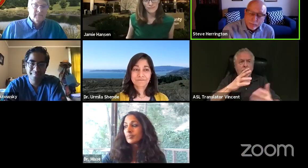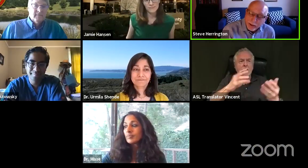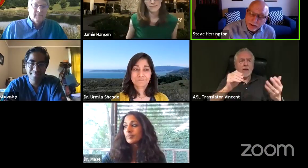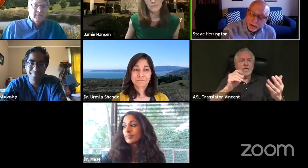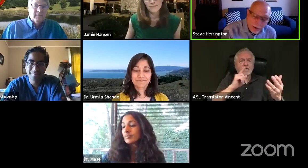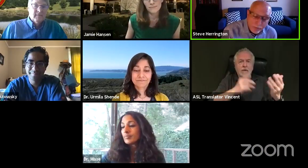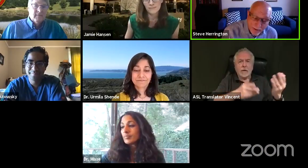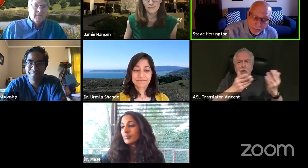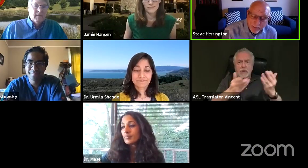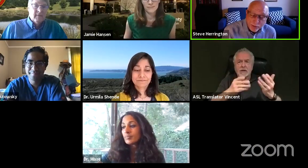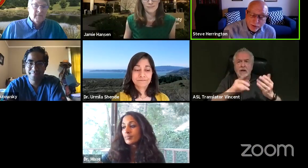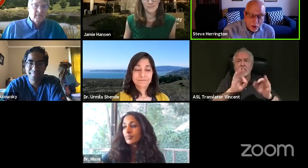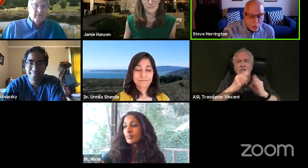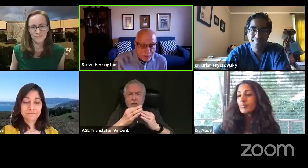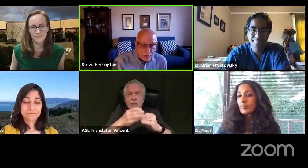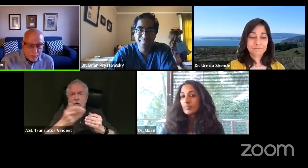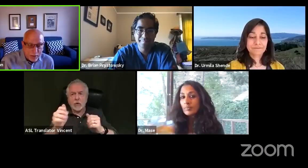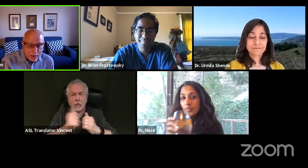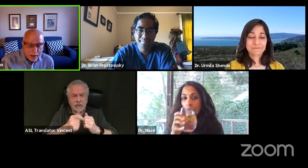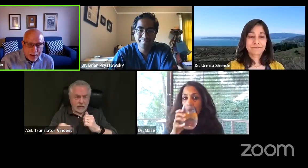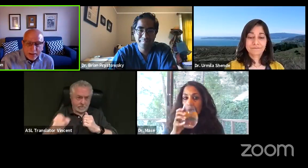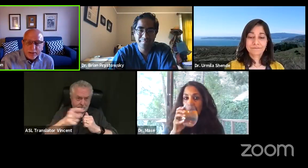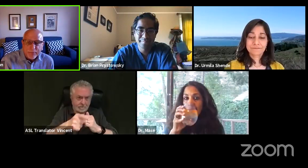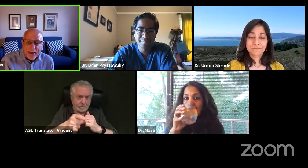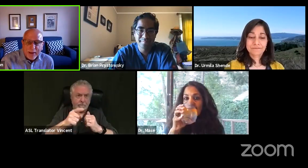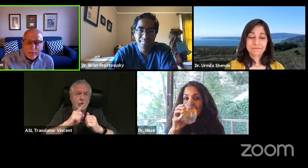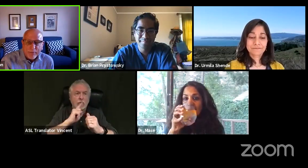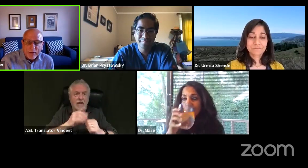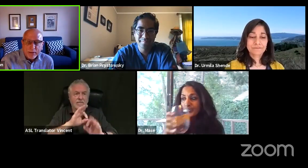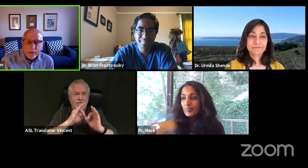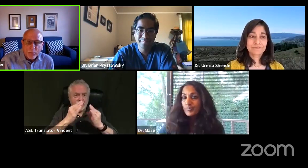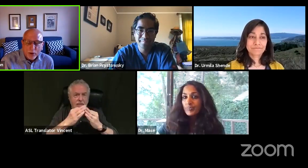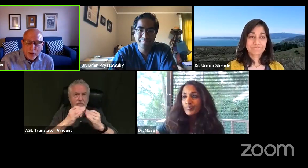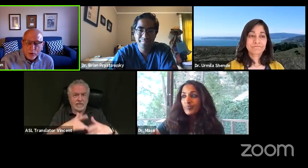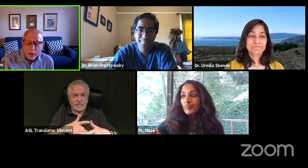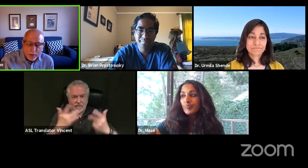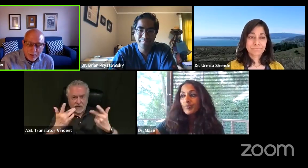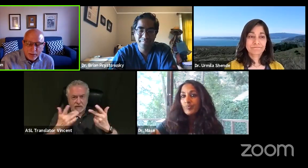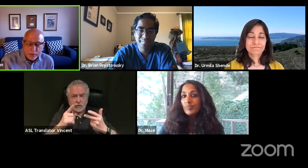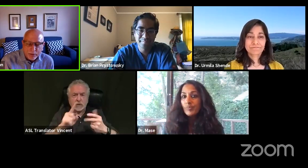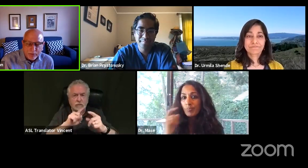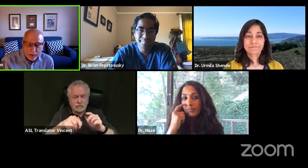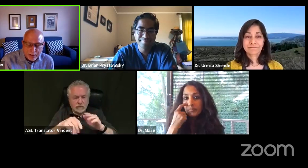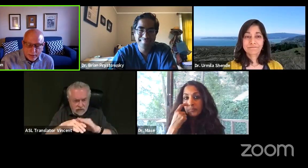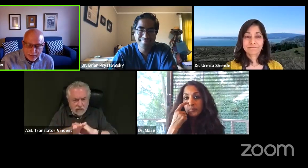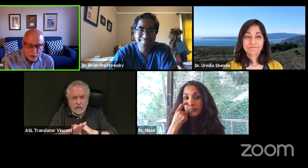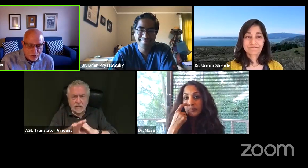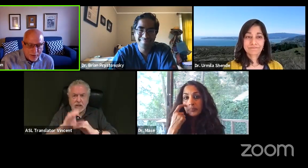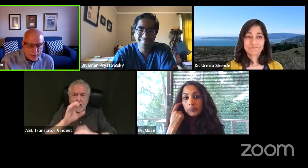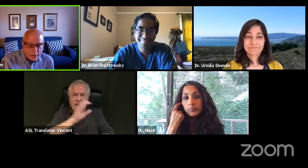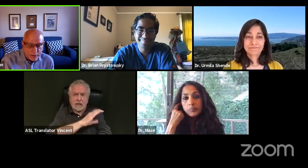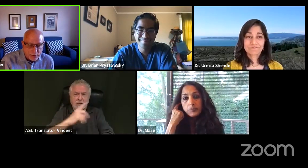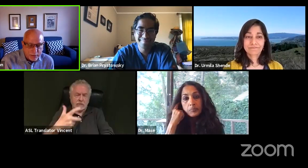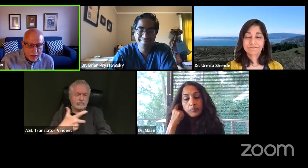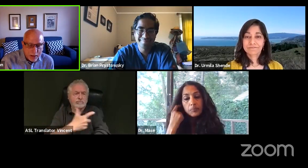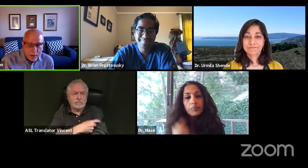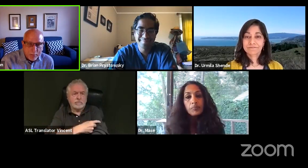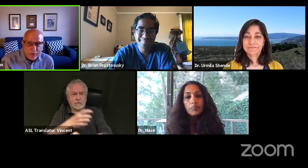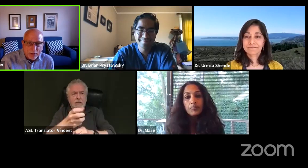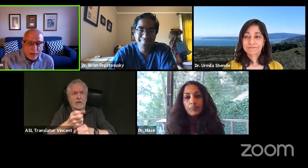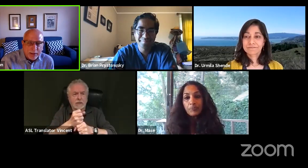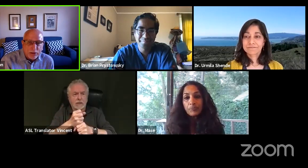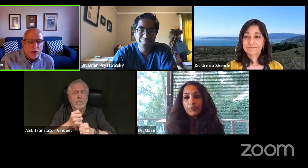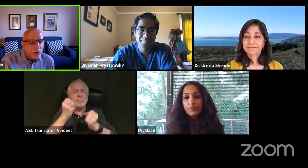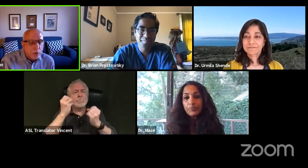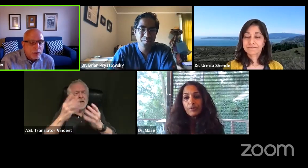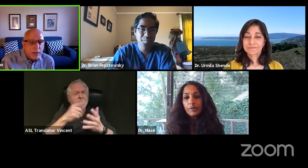fact, bringing other family members along with them. And it is a family event where you can come into the clinics and get your vaccines. Many